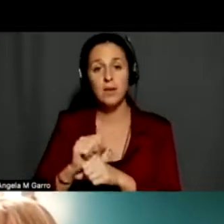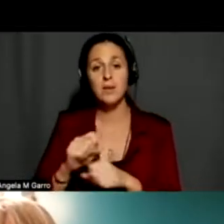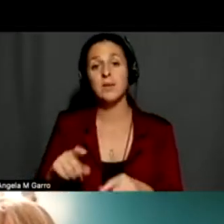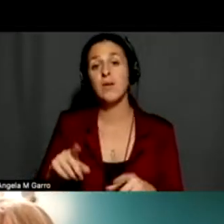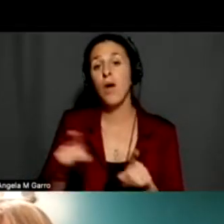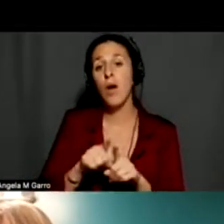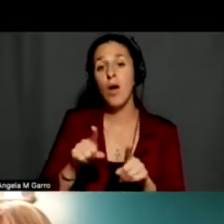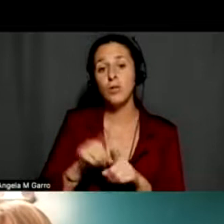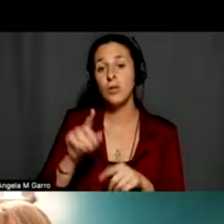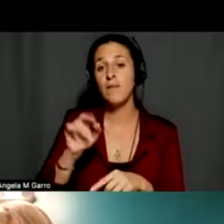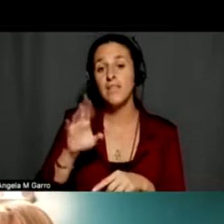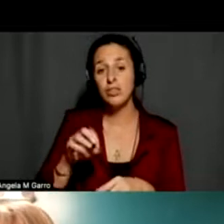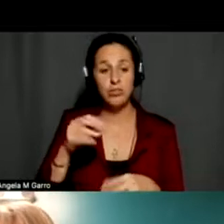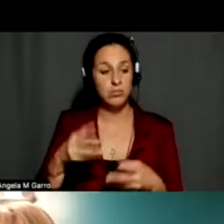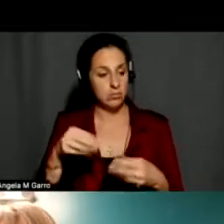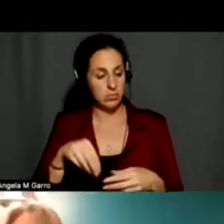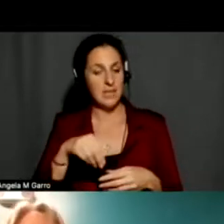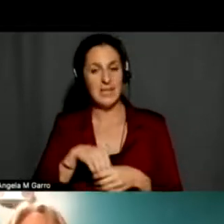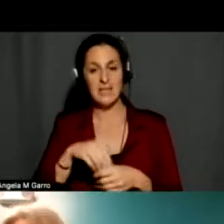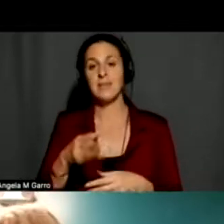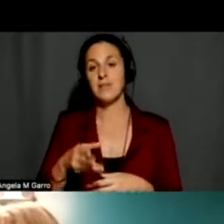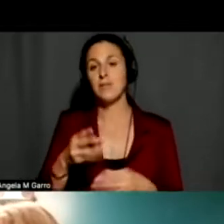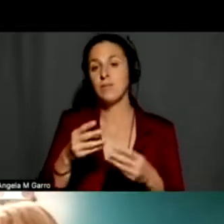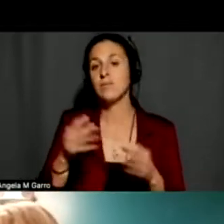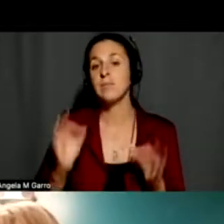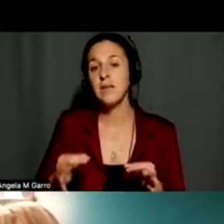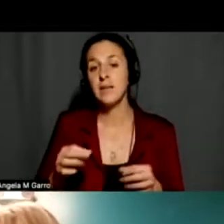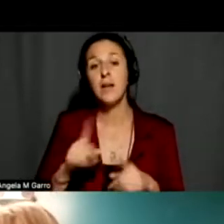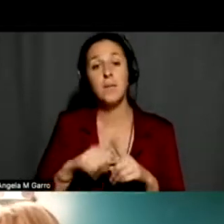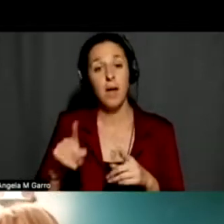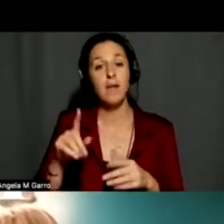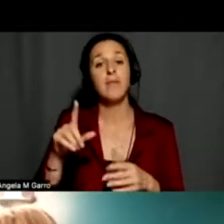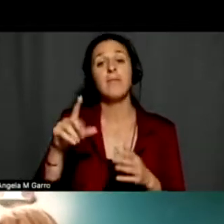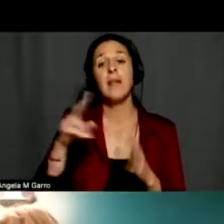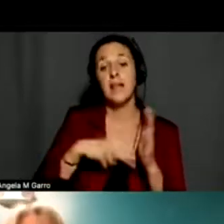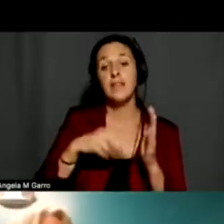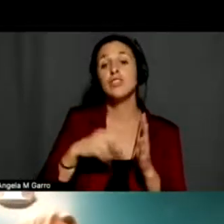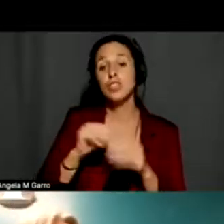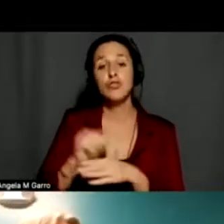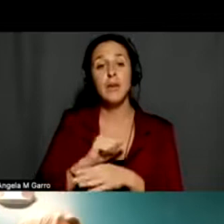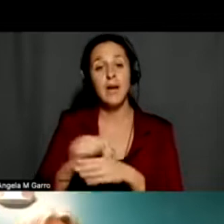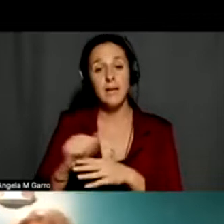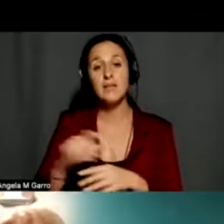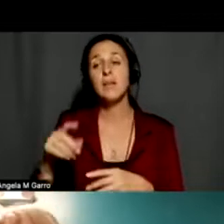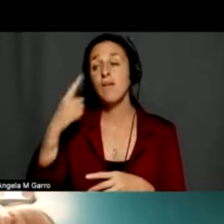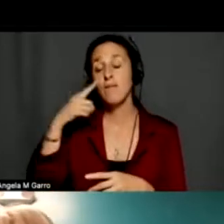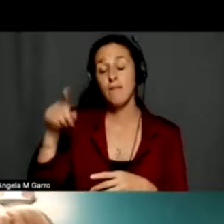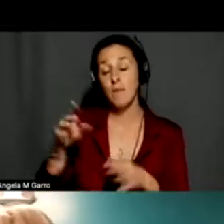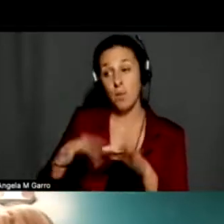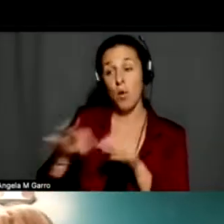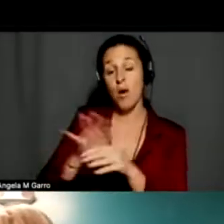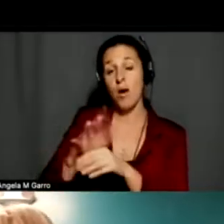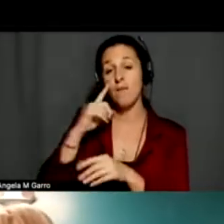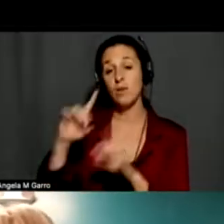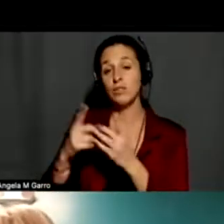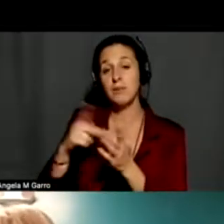featured in the resolution. However, the literacy training isn't important enough for the district to pay teachers to attend.